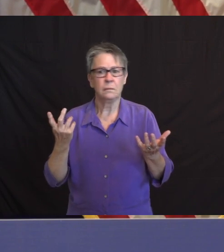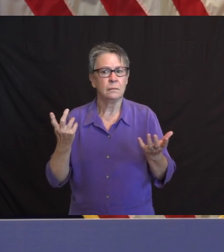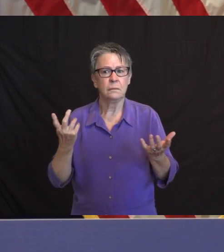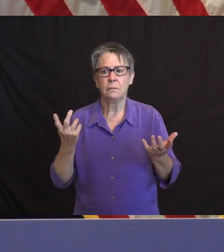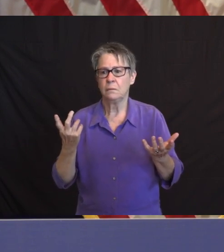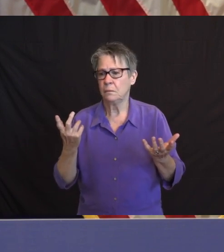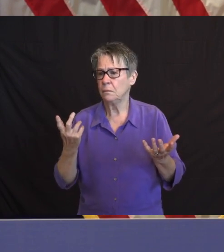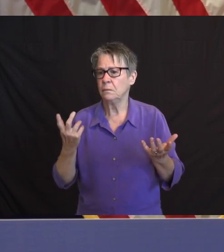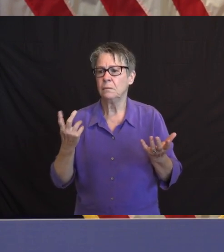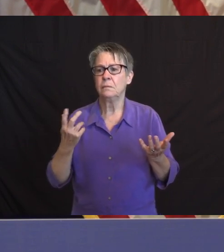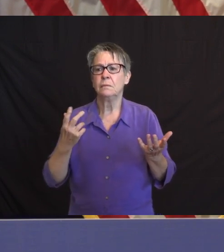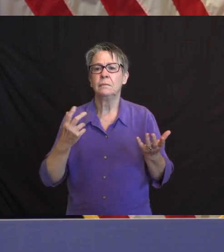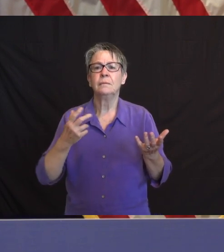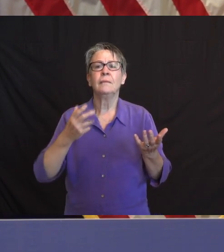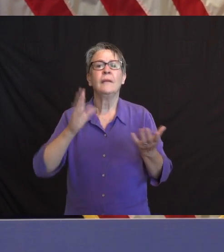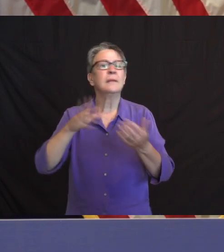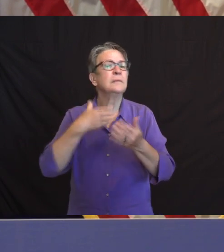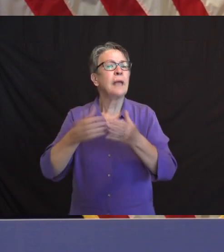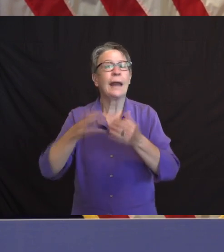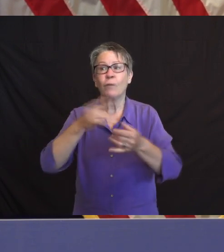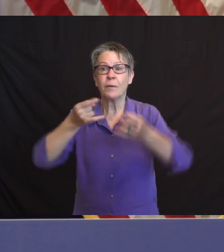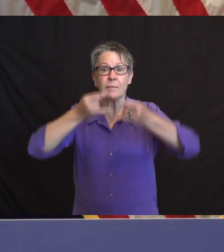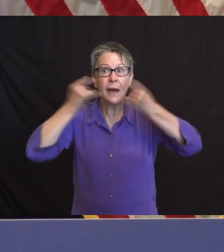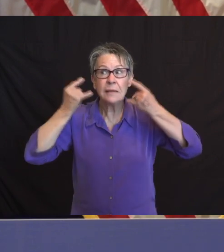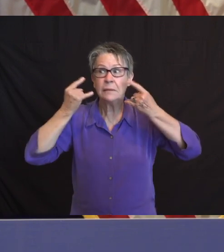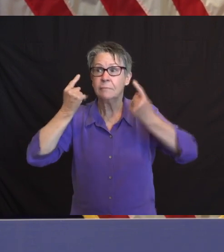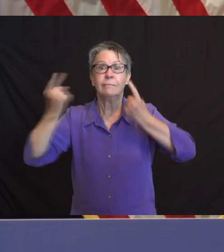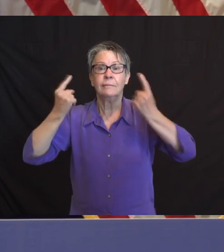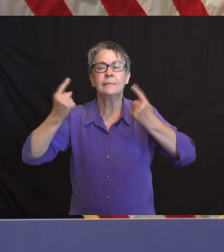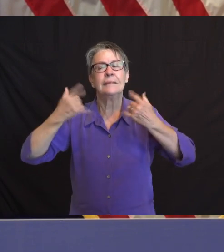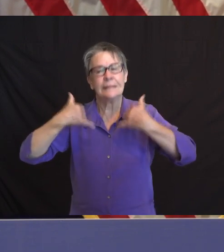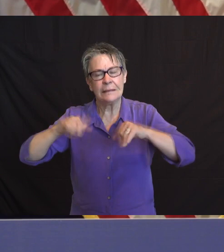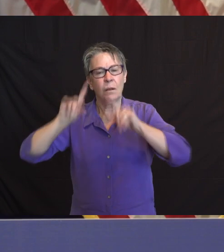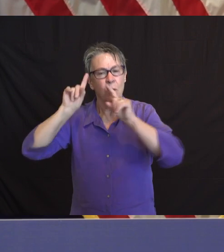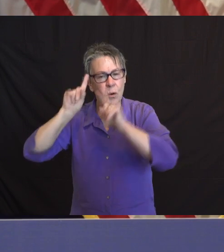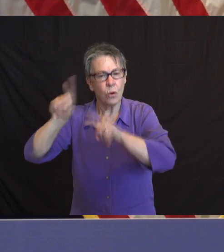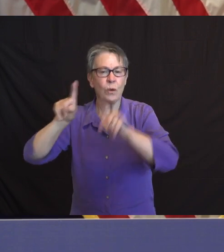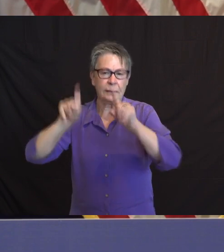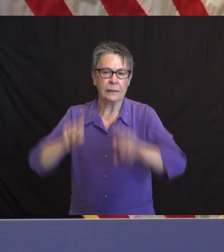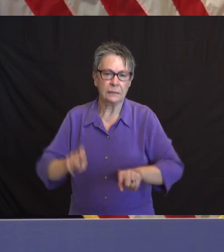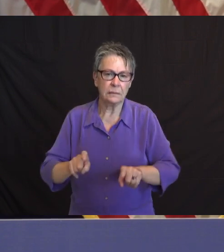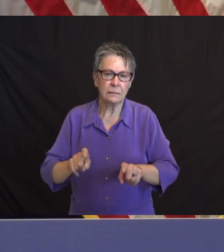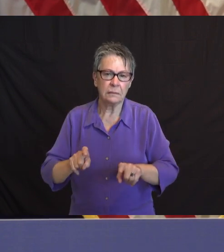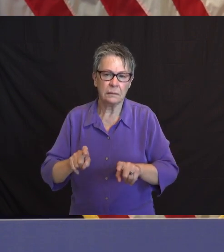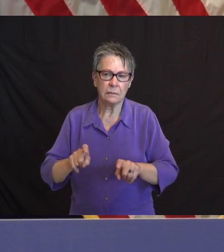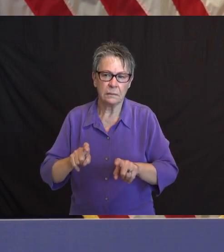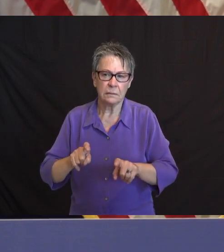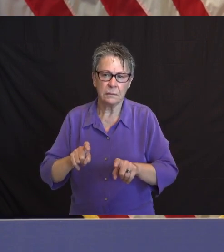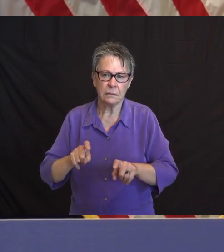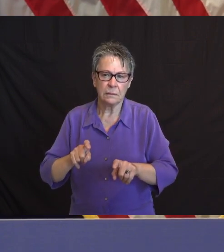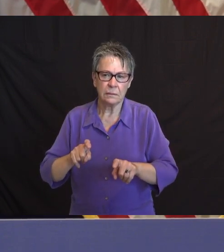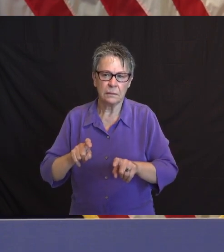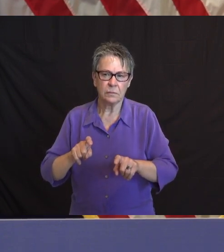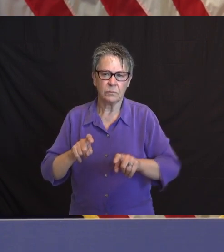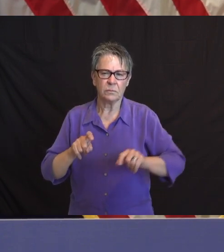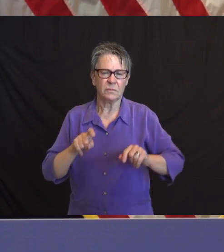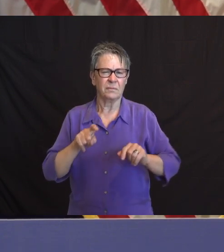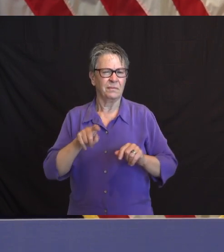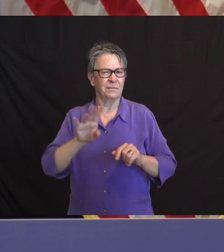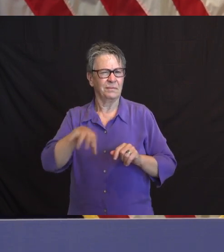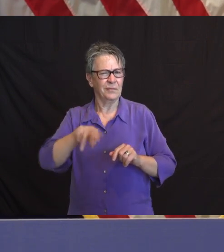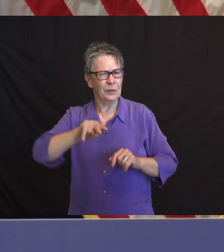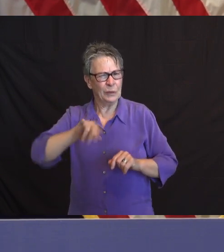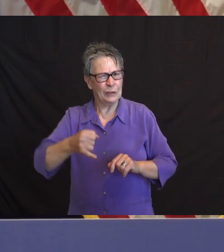these protests to be peaceful? We do. And so far, New Jersey has distinguished itself as it has time and again,